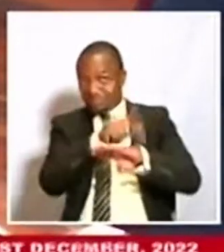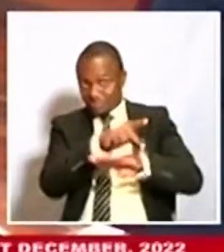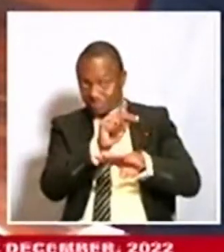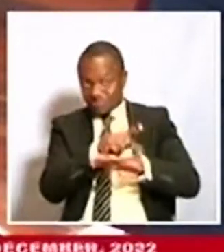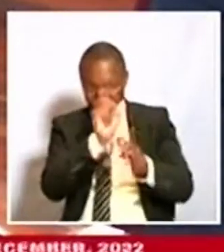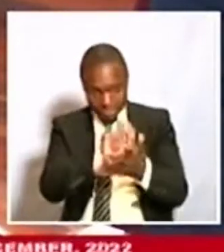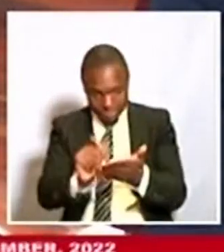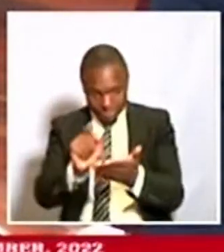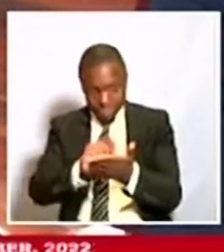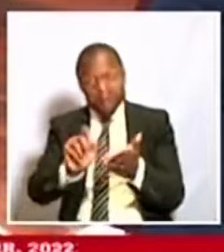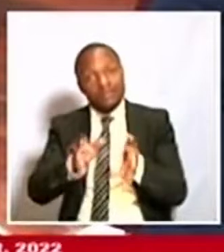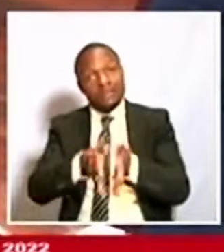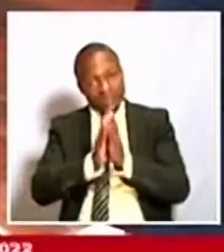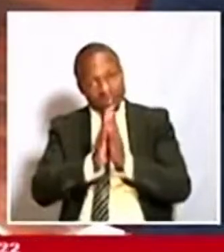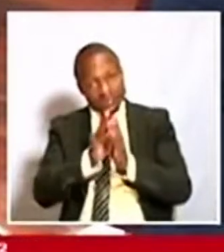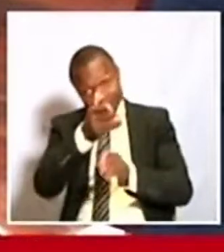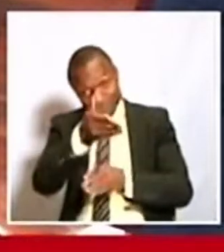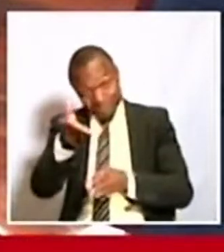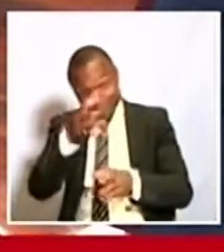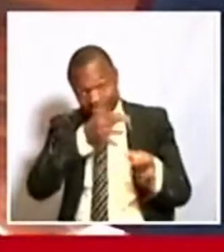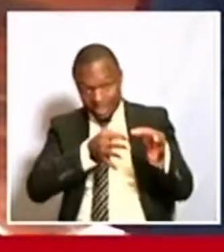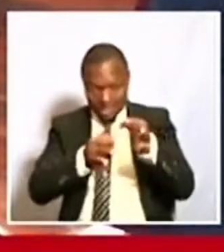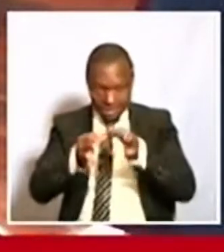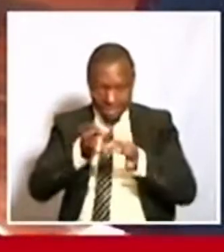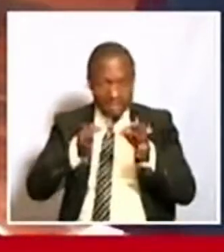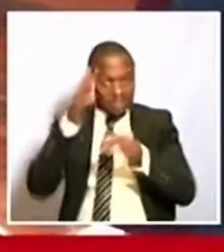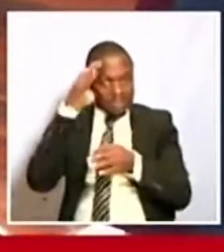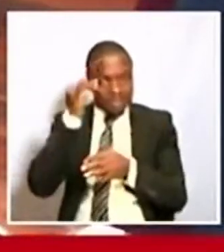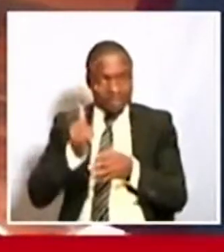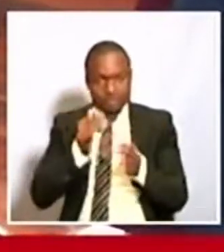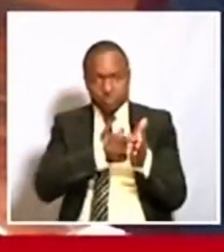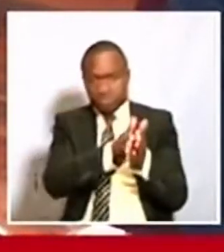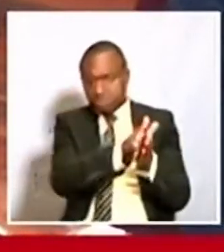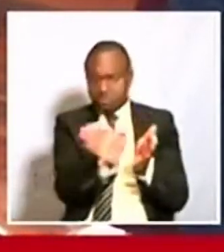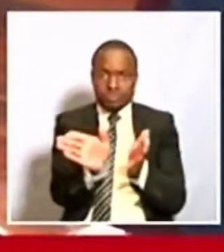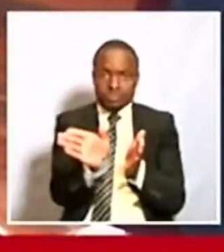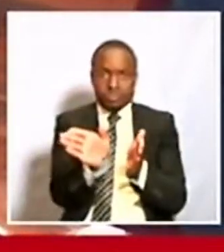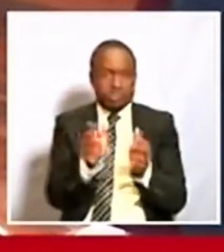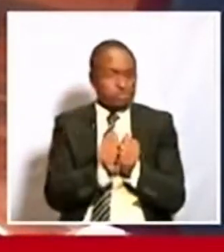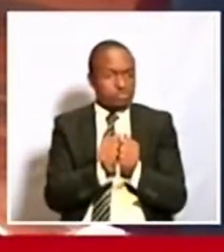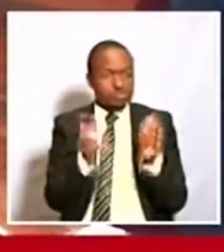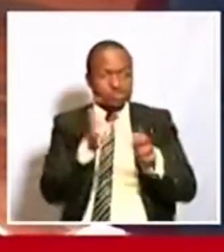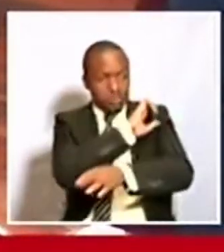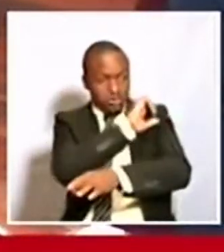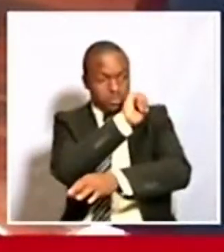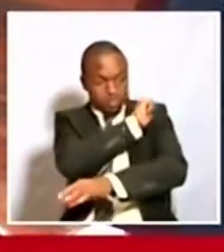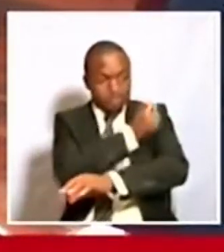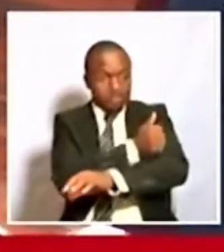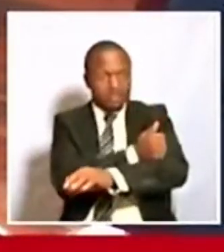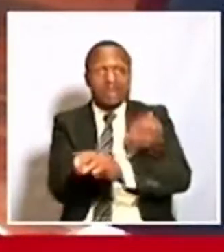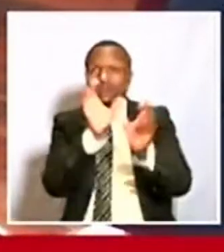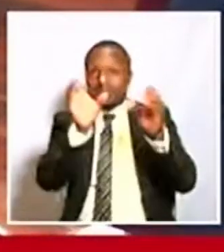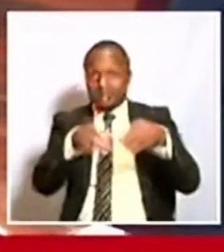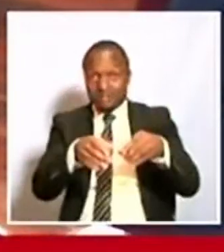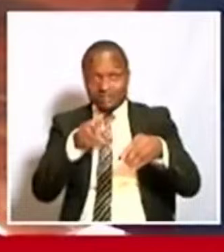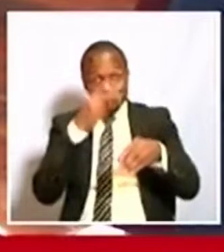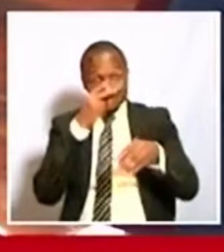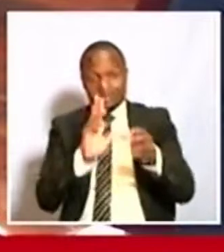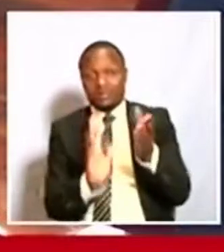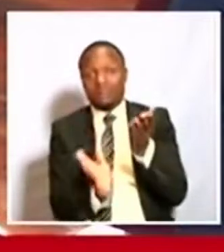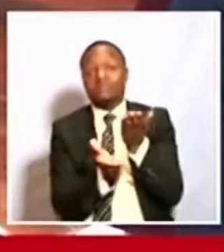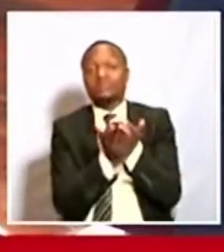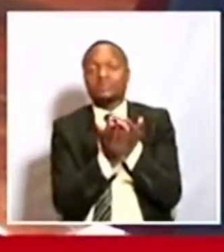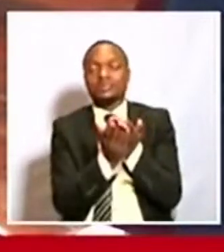to and asked them to explain why they diverted without authority from the council, as seen on